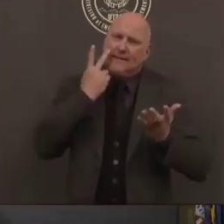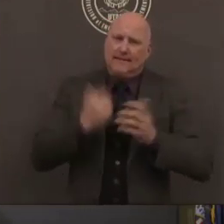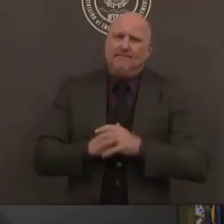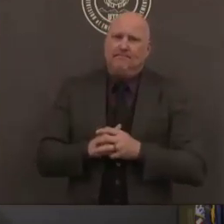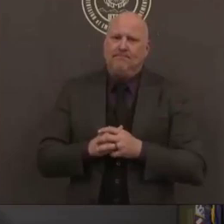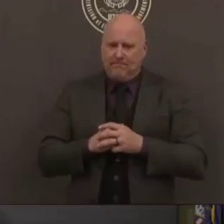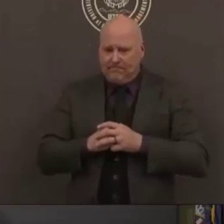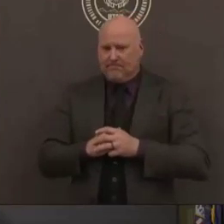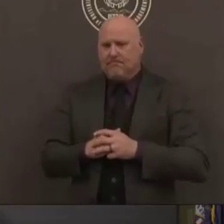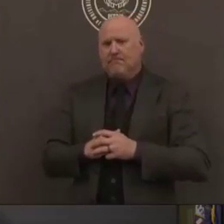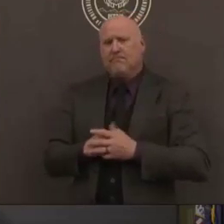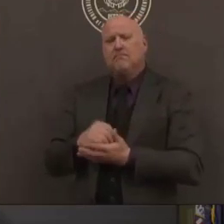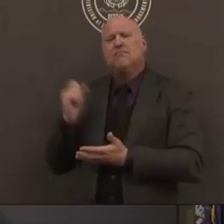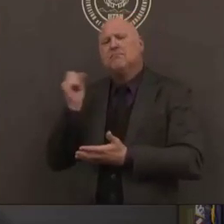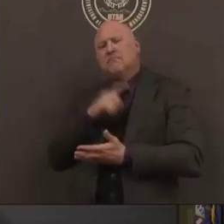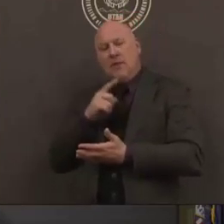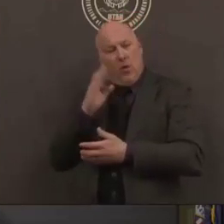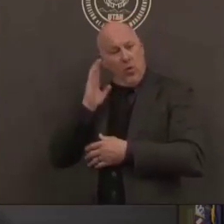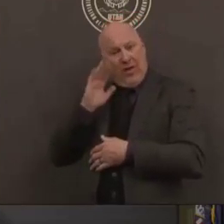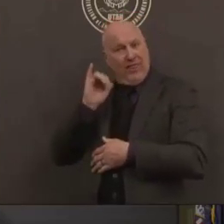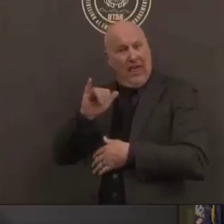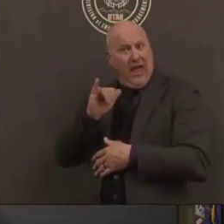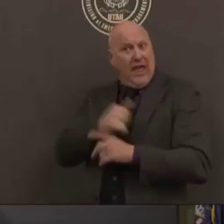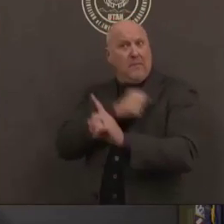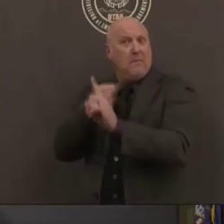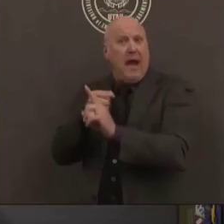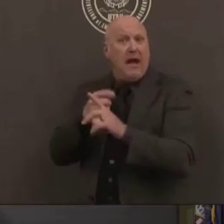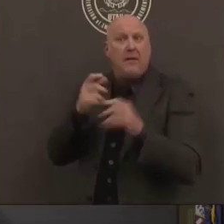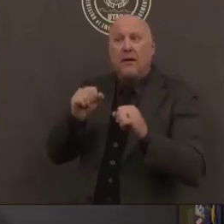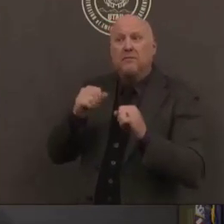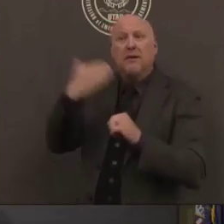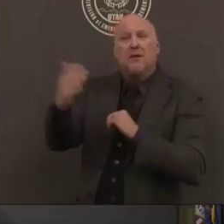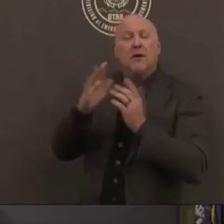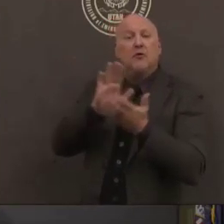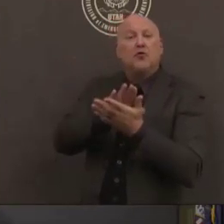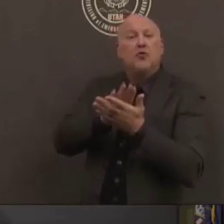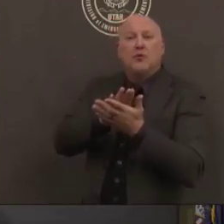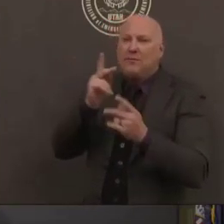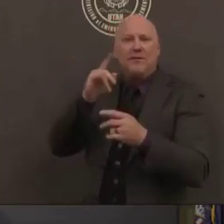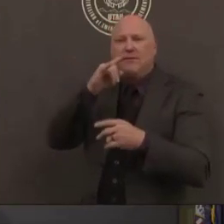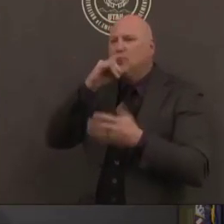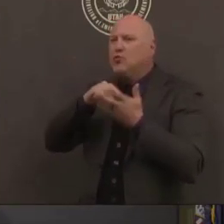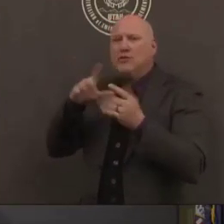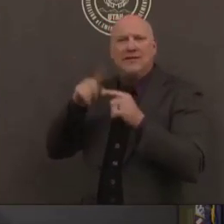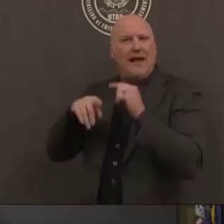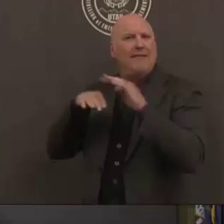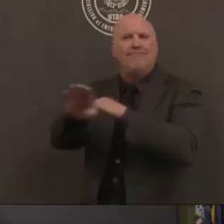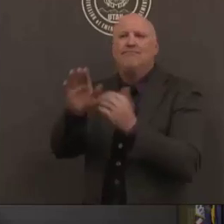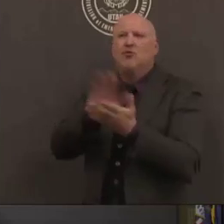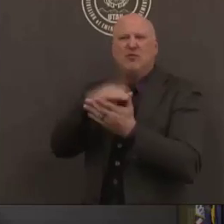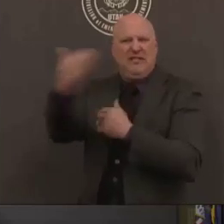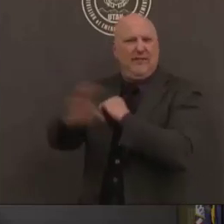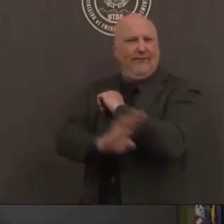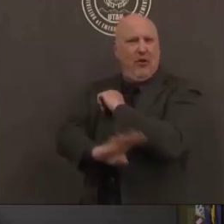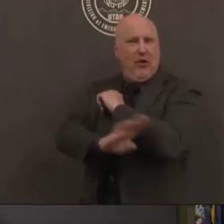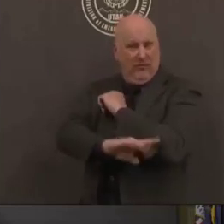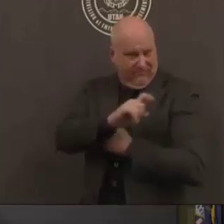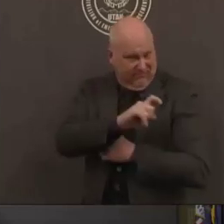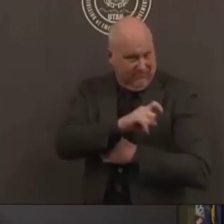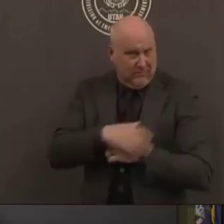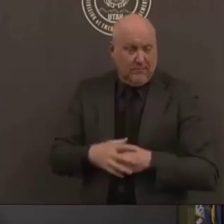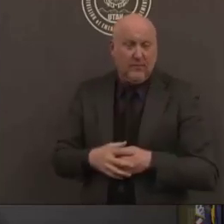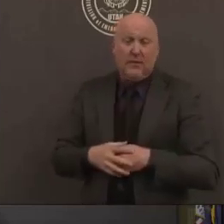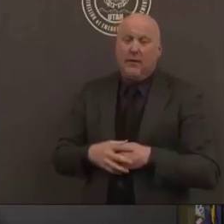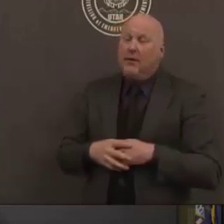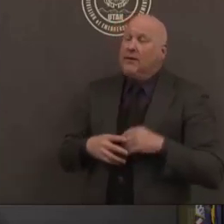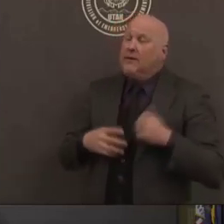reopening schools anytime in the near future? Yeah, absolutely. Those are all metrics we look at for